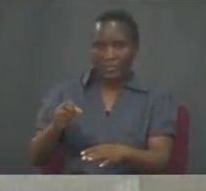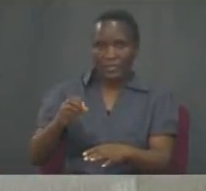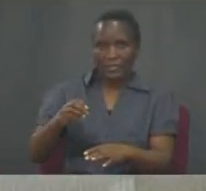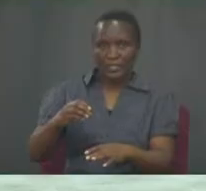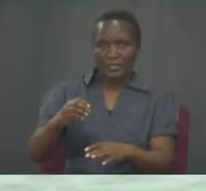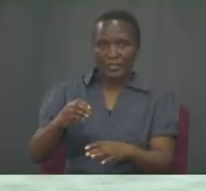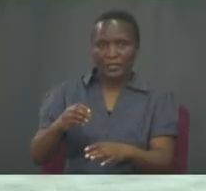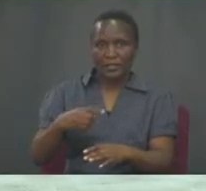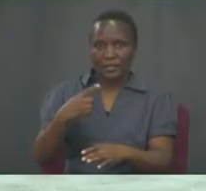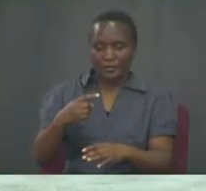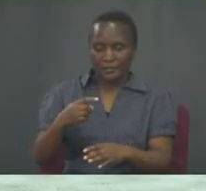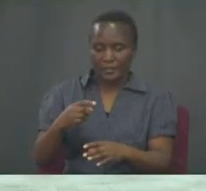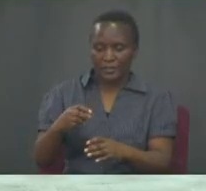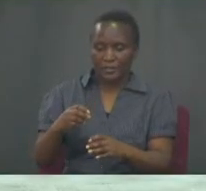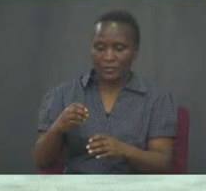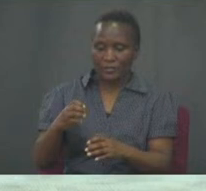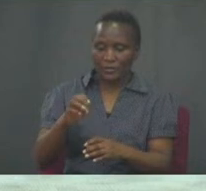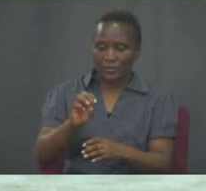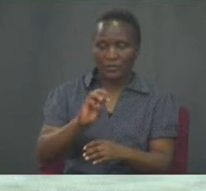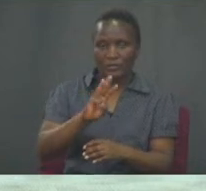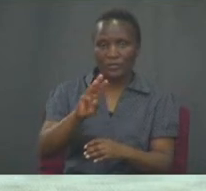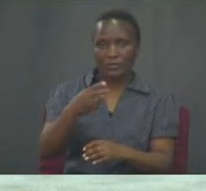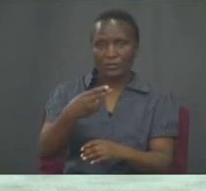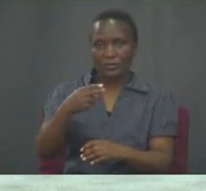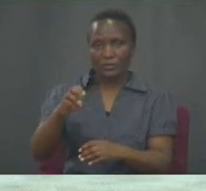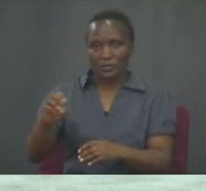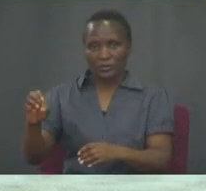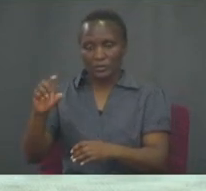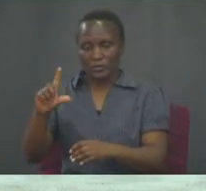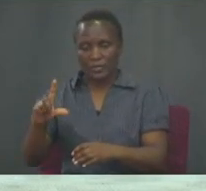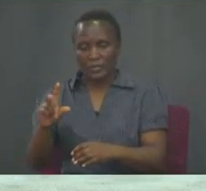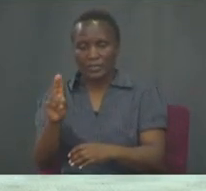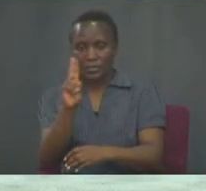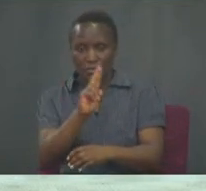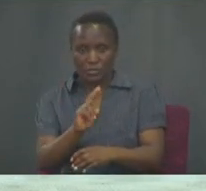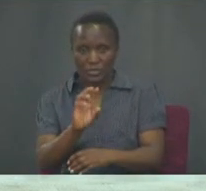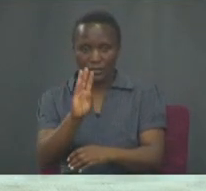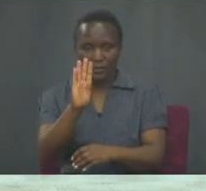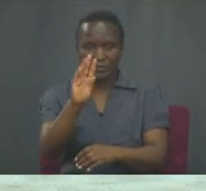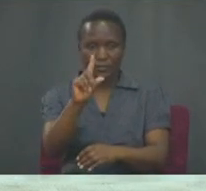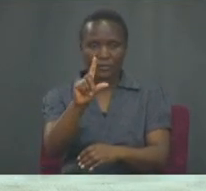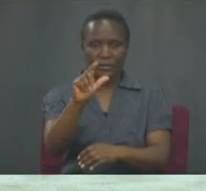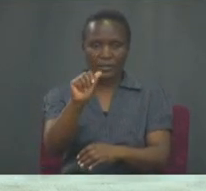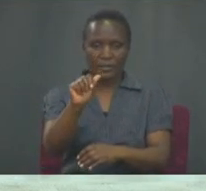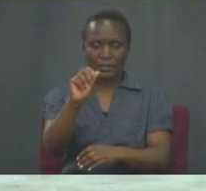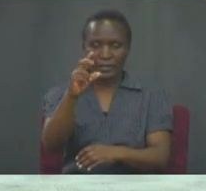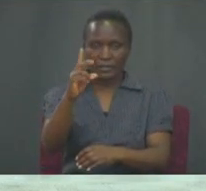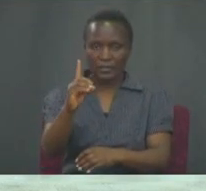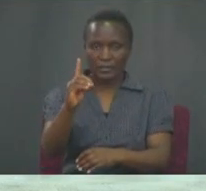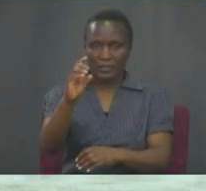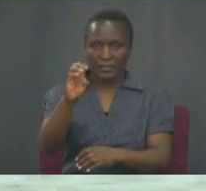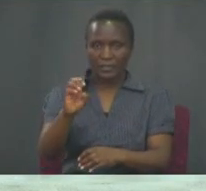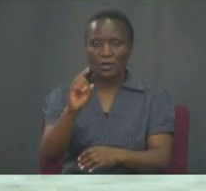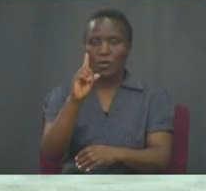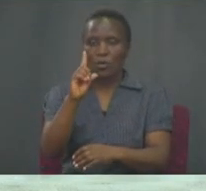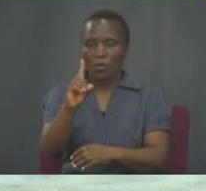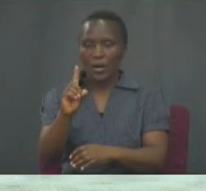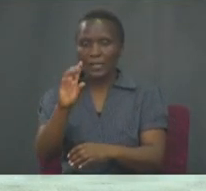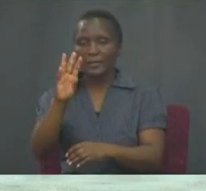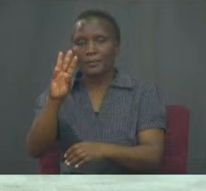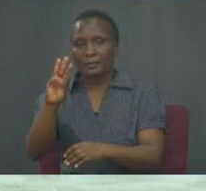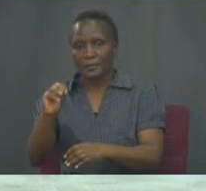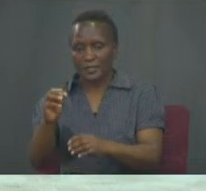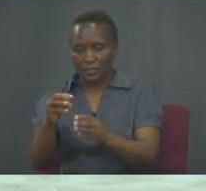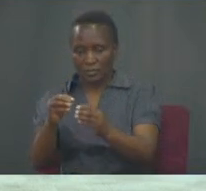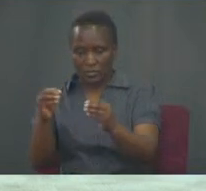they would place a two-edged blade 1 meter long. Picture the chariot. It's being